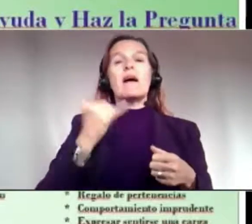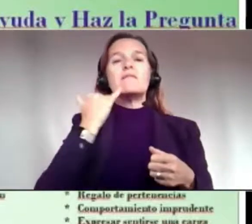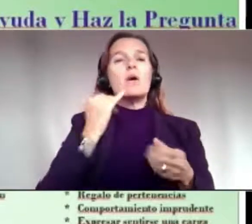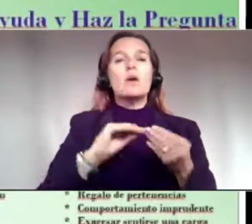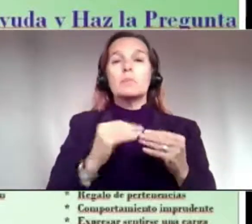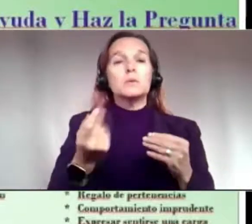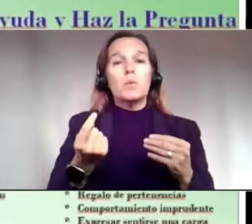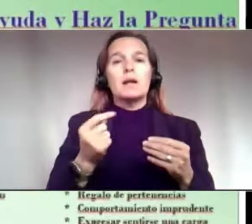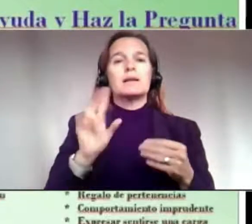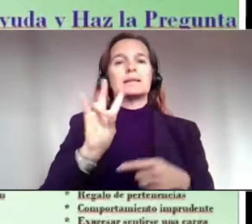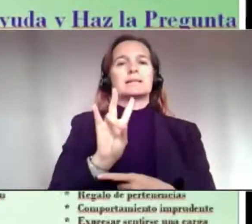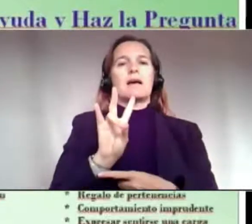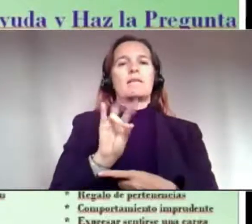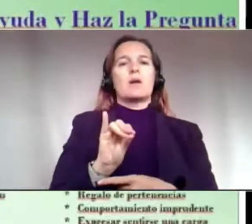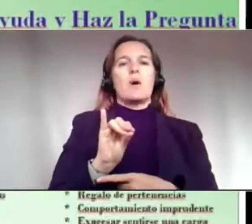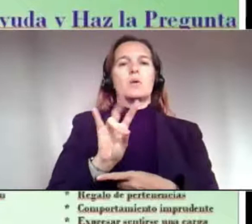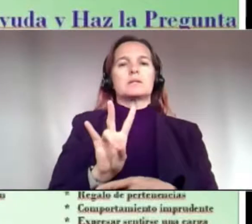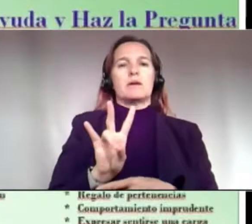is